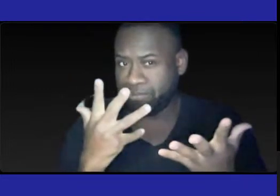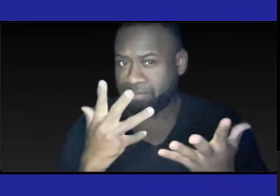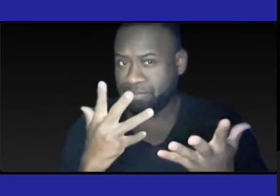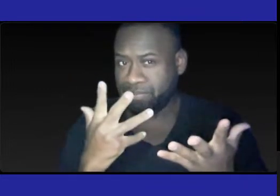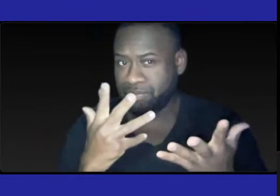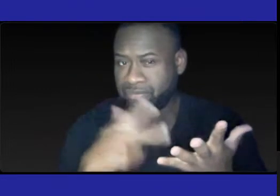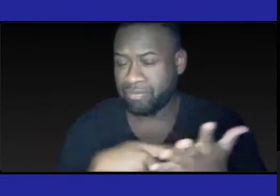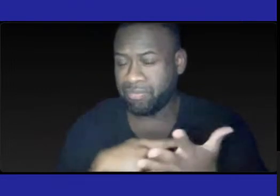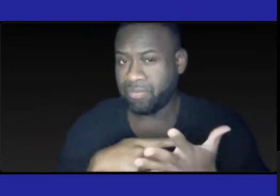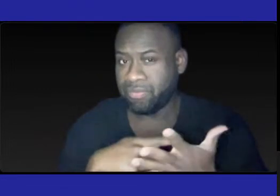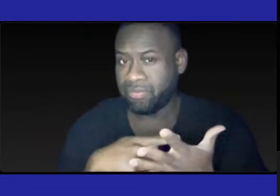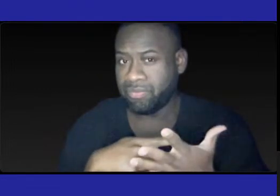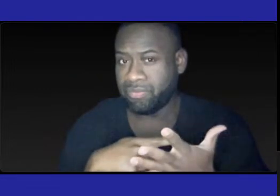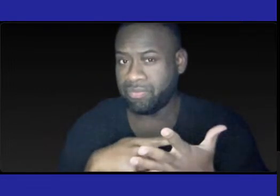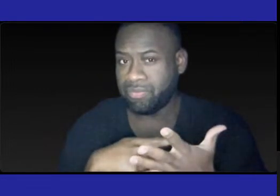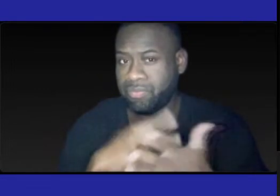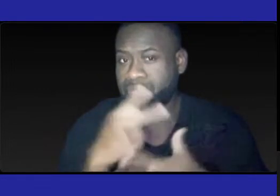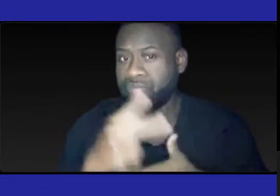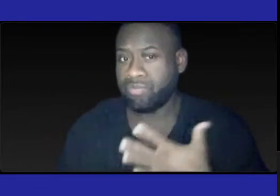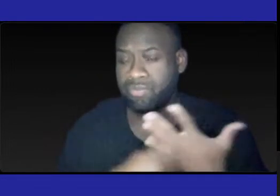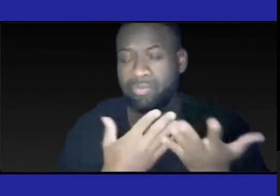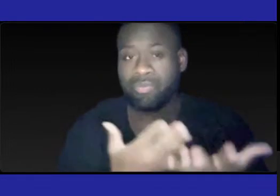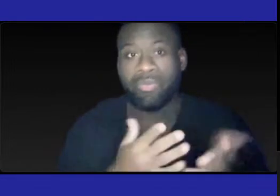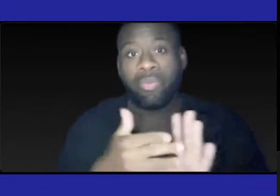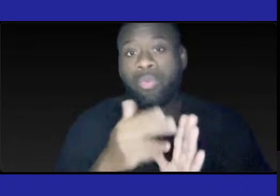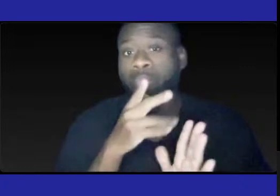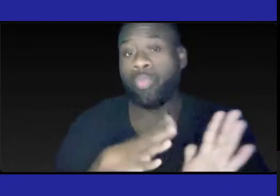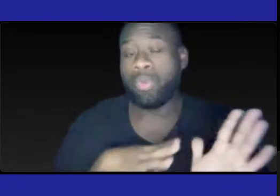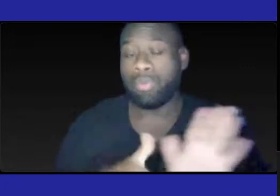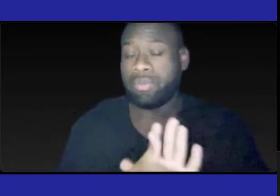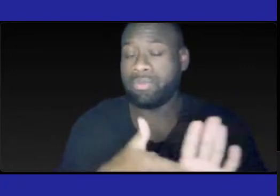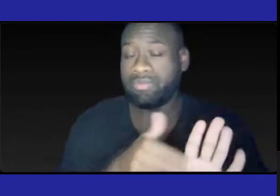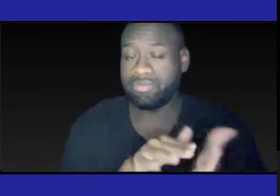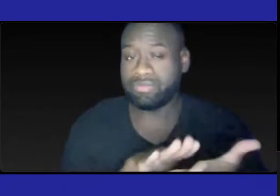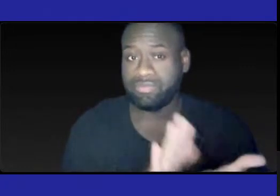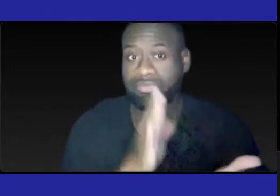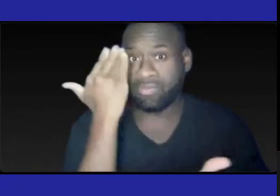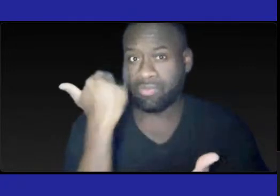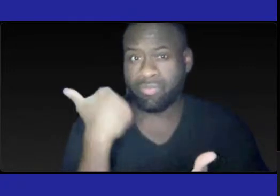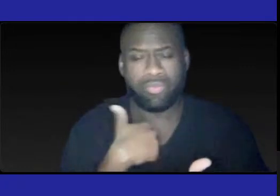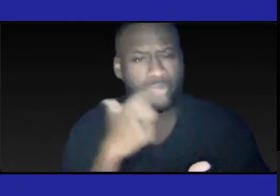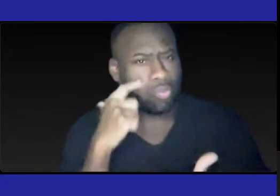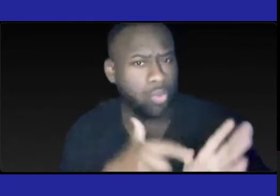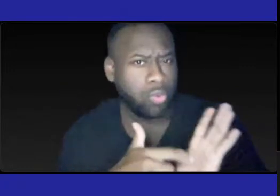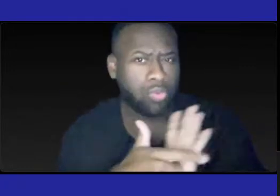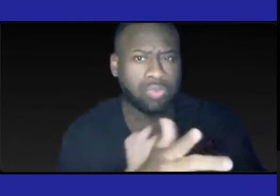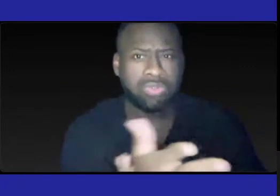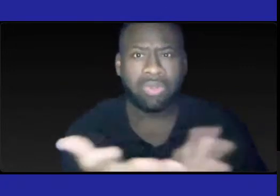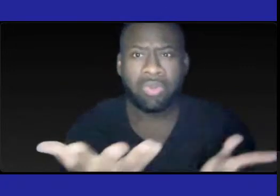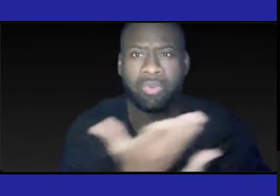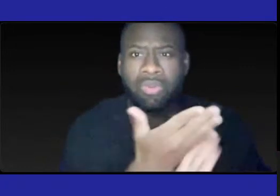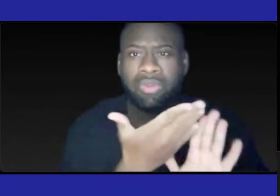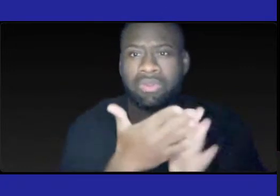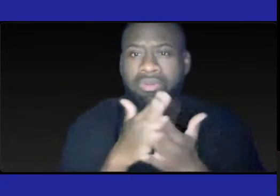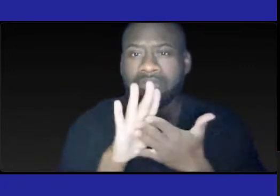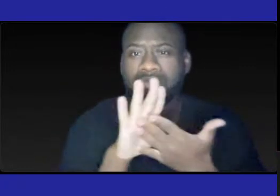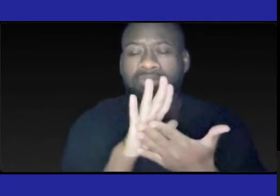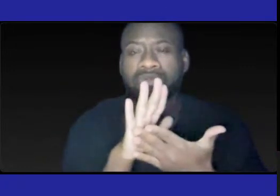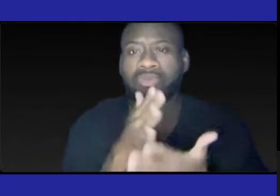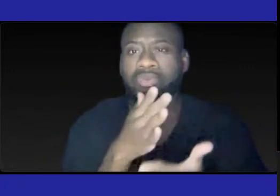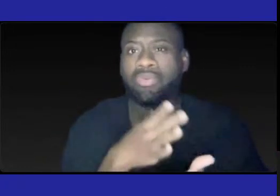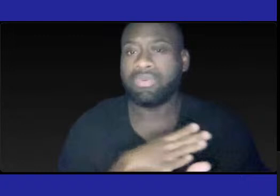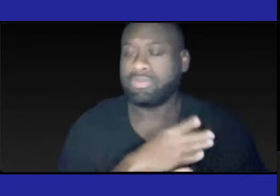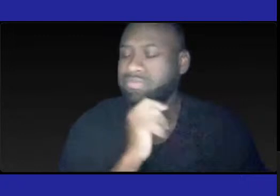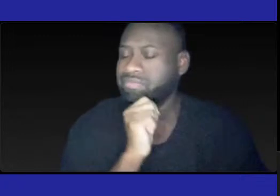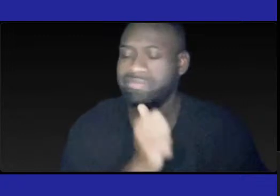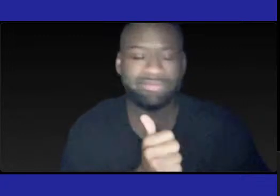also diagnose women because what we are realizing in the obstetric community is that women are not